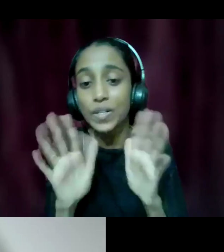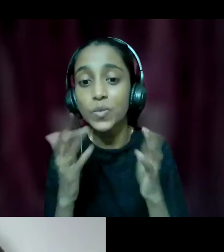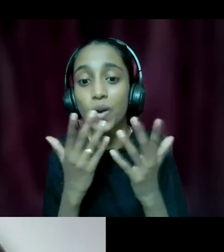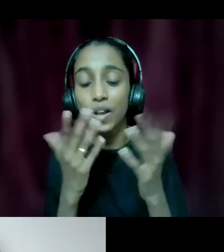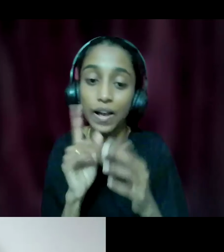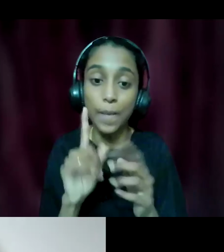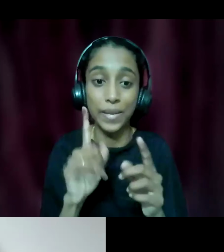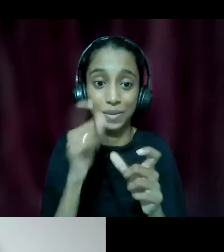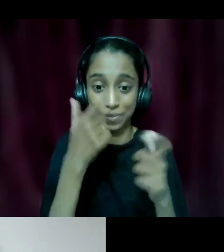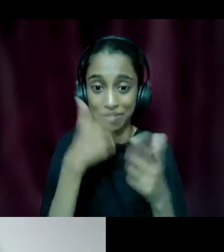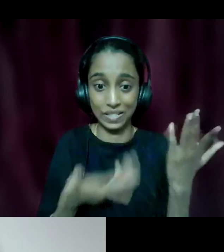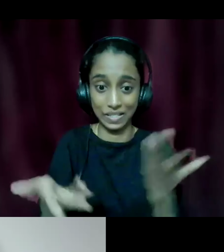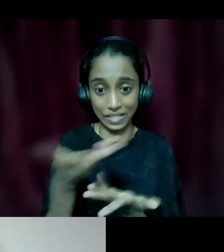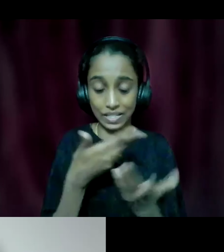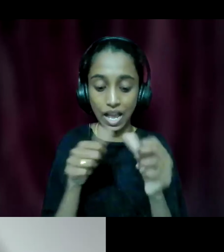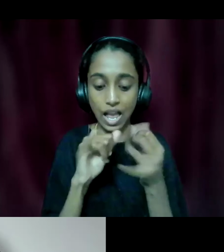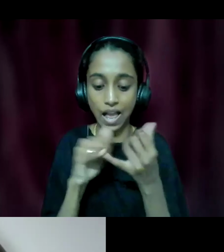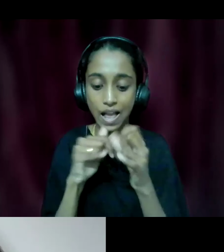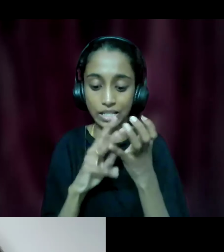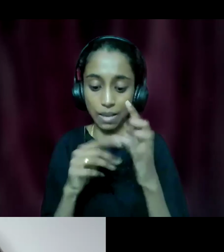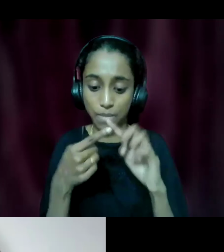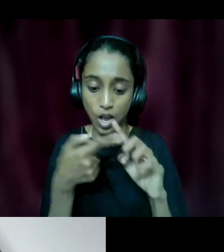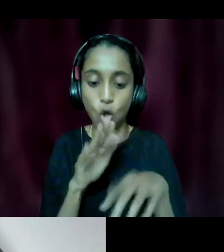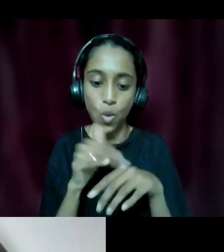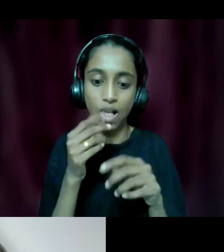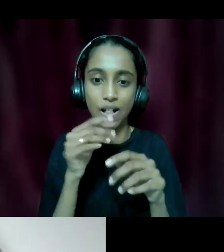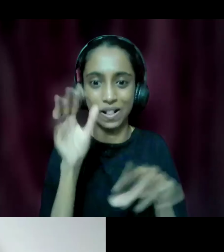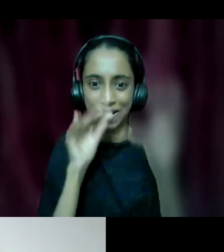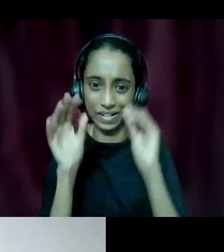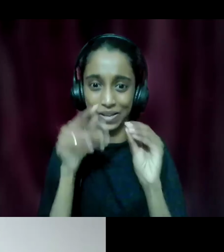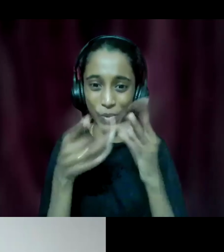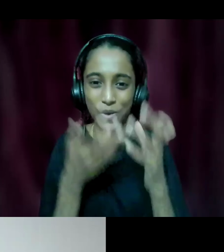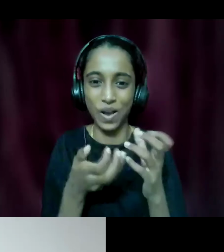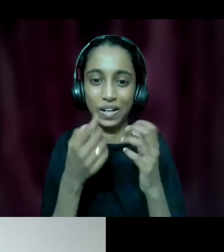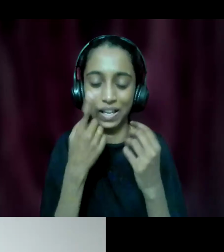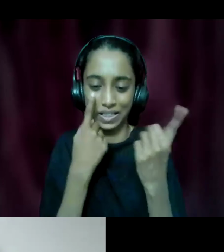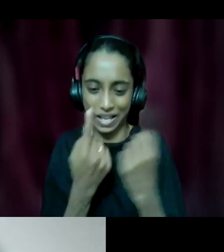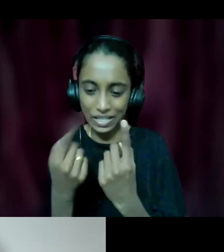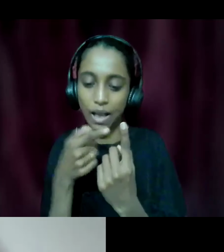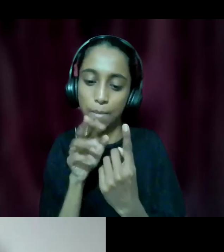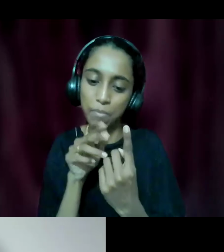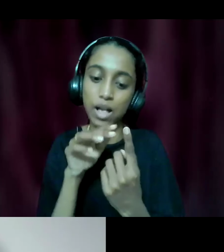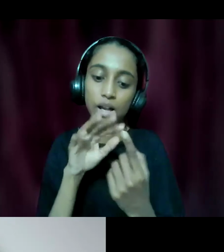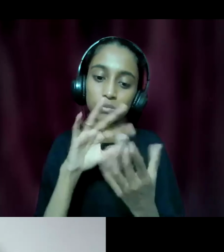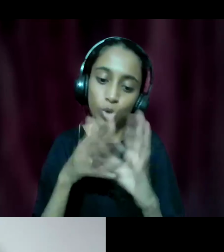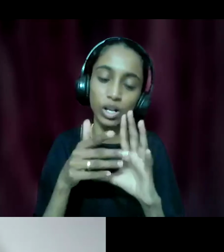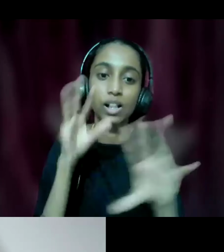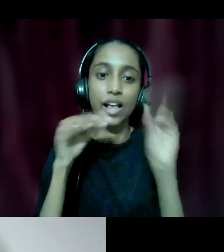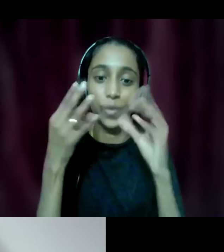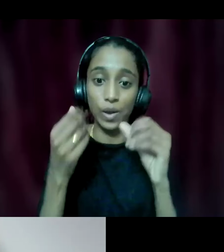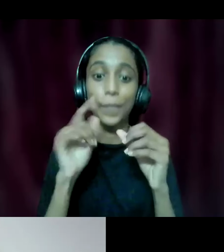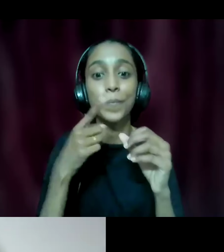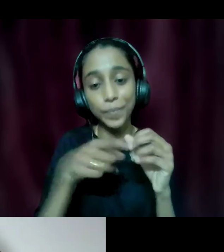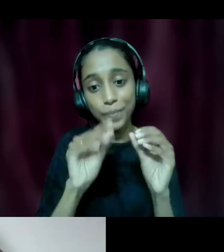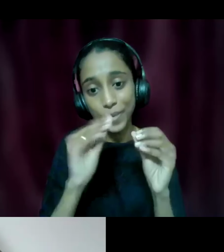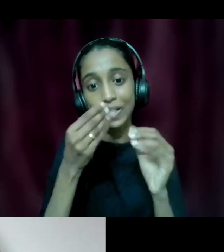assessment as learning. So if we want to fulfill that thing, assessment as learning, then it's a good idea that students draw a KWL